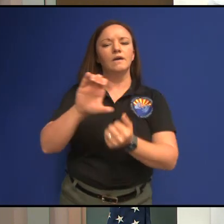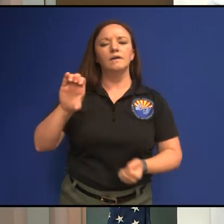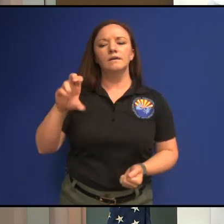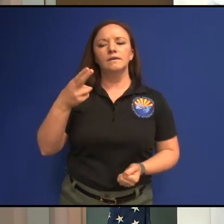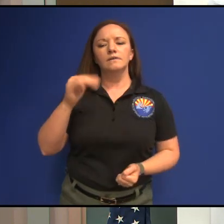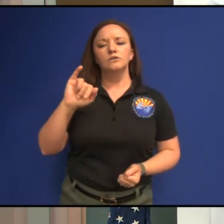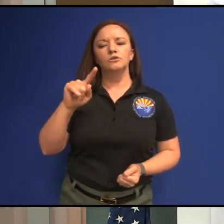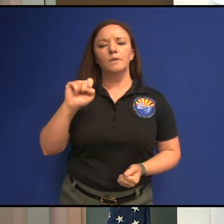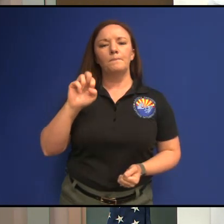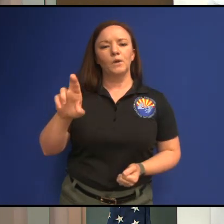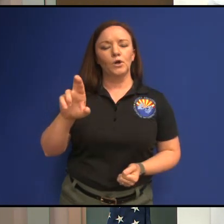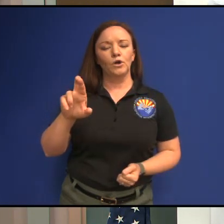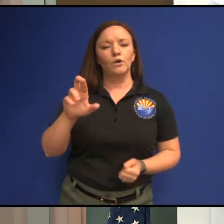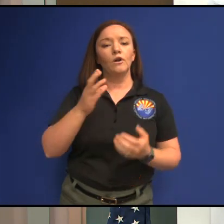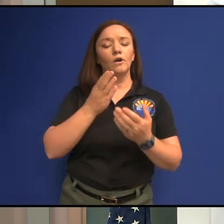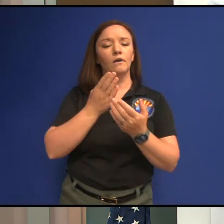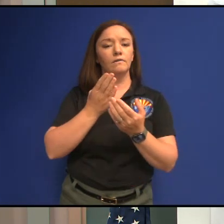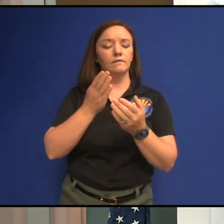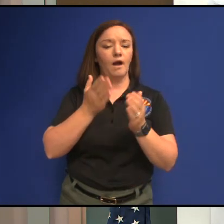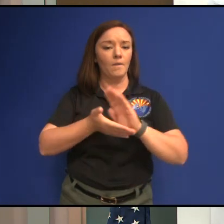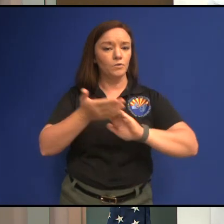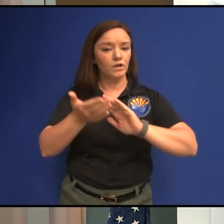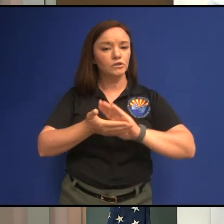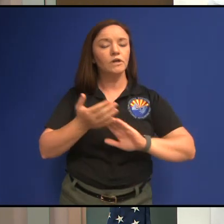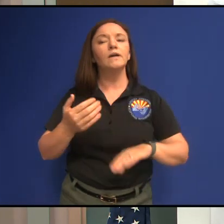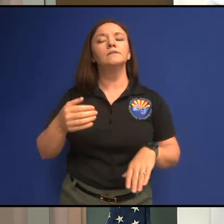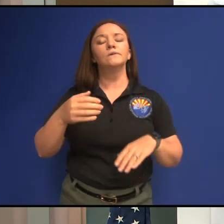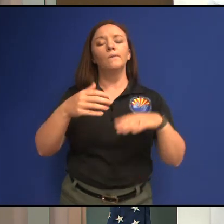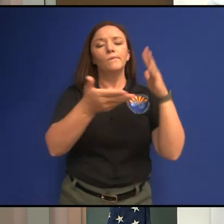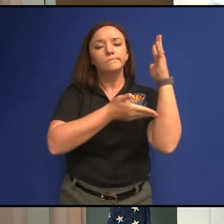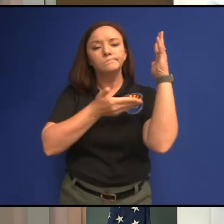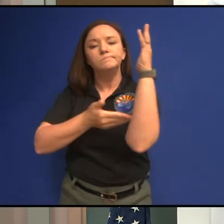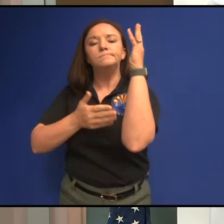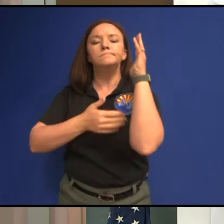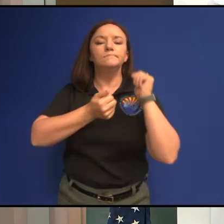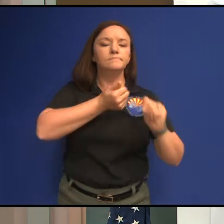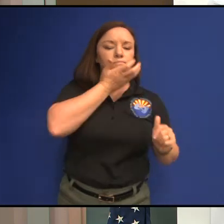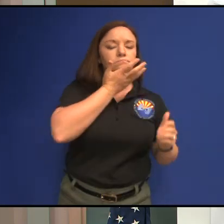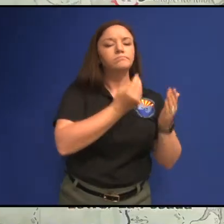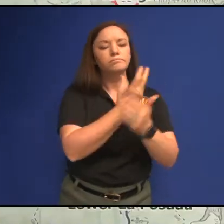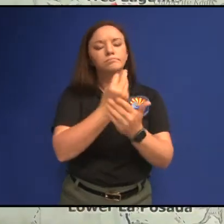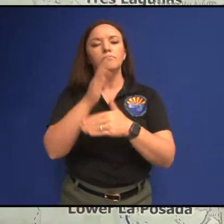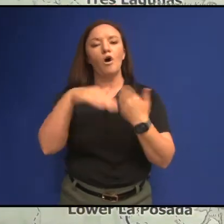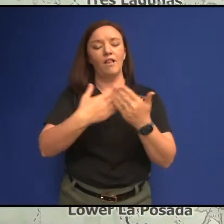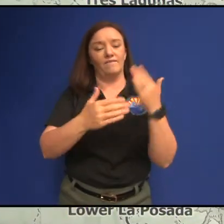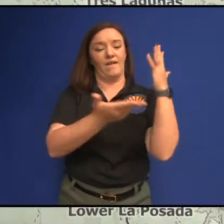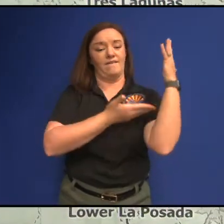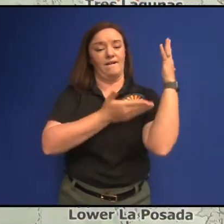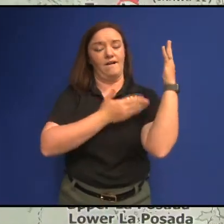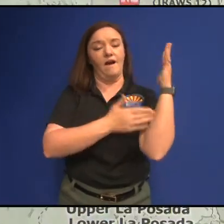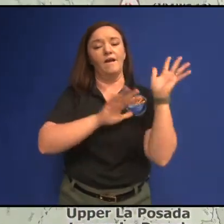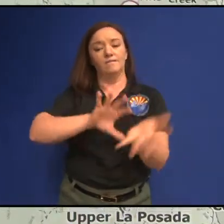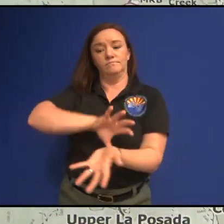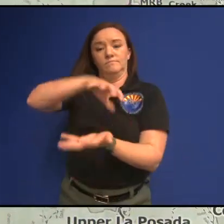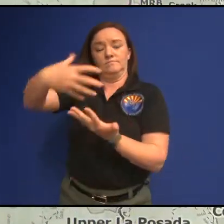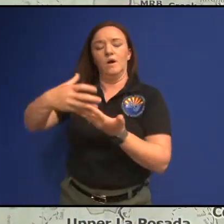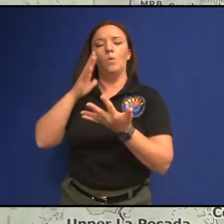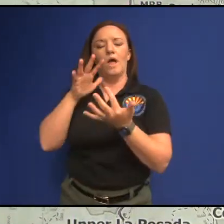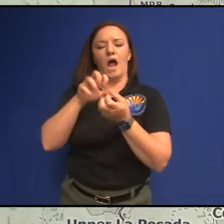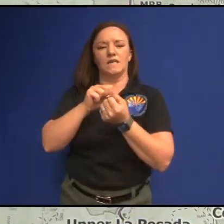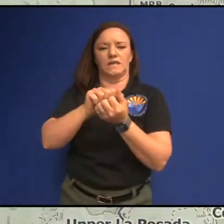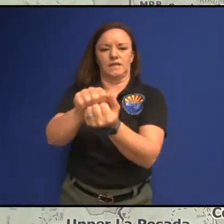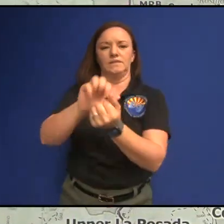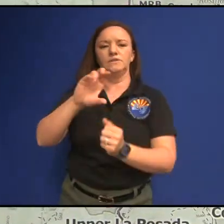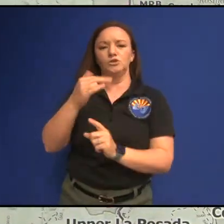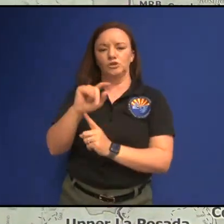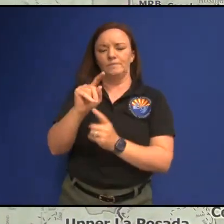all the debris that was cut to make fire breaks along all of these dozer lines and roads in here to try to